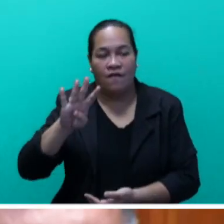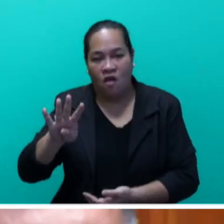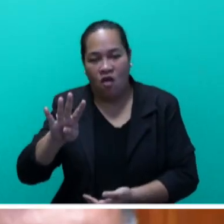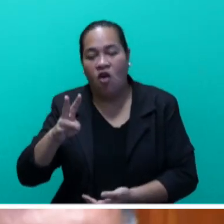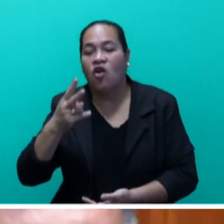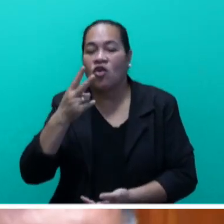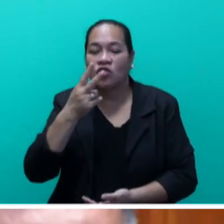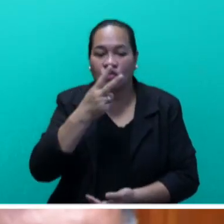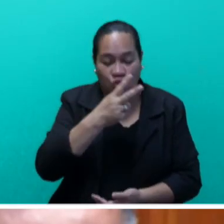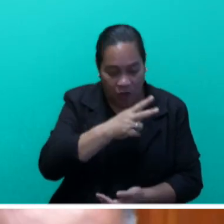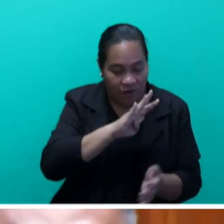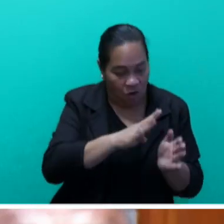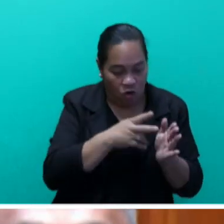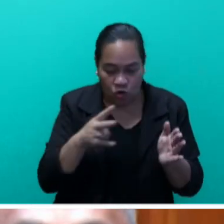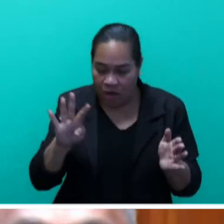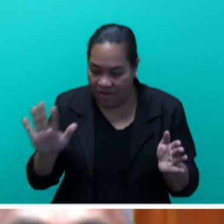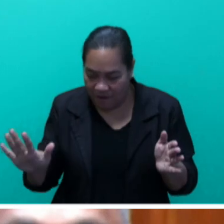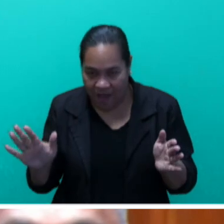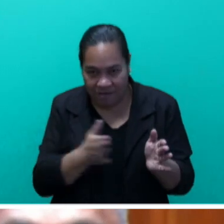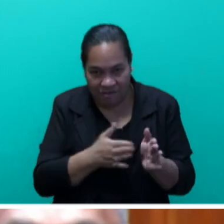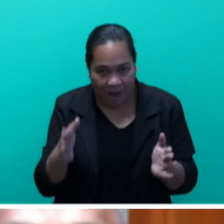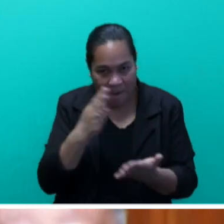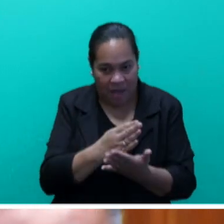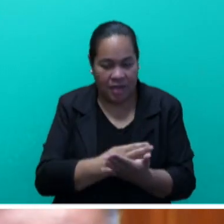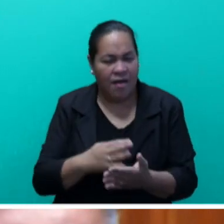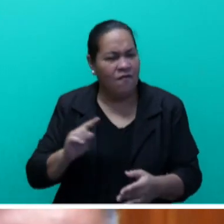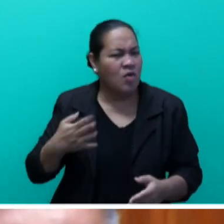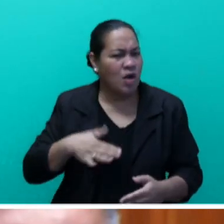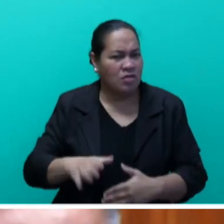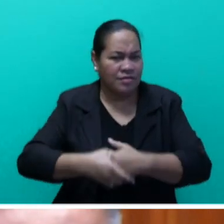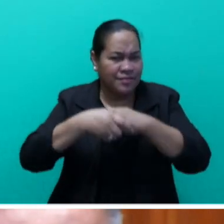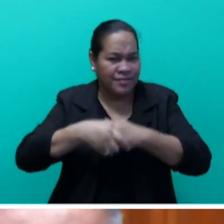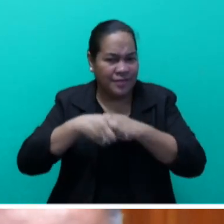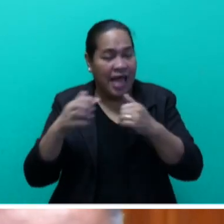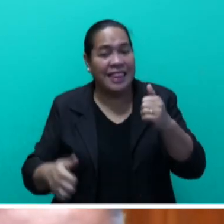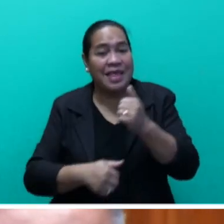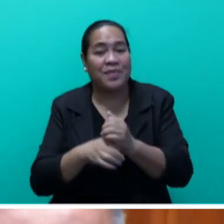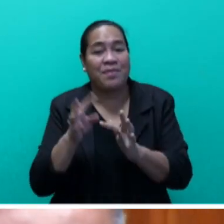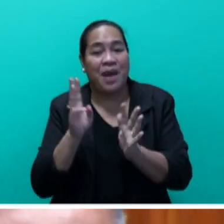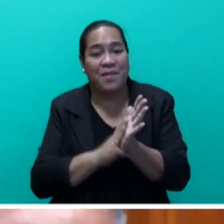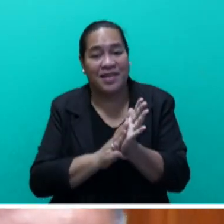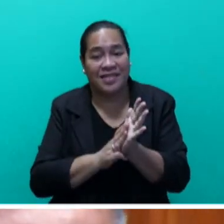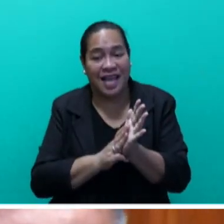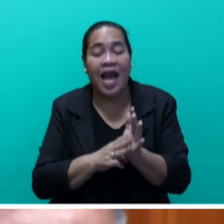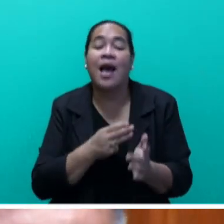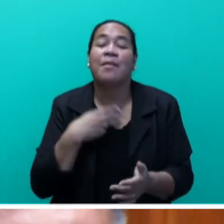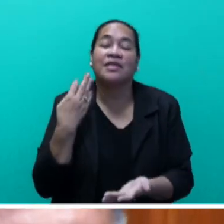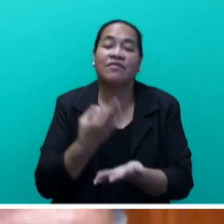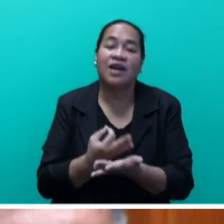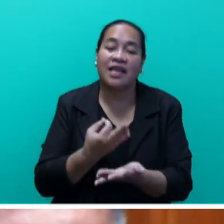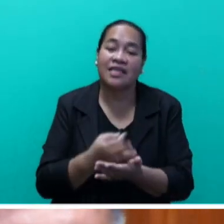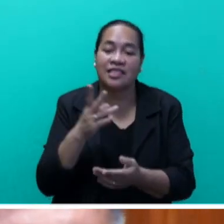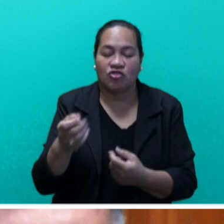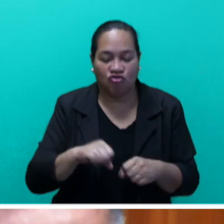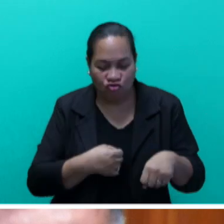2024-2025 National Budget. Mr. Speaker, sir, I would like to begin by congratulating the Deputy Prime Minister and Minister for Finance, Strategic